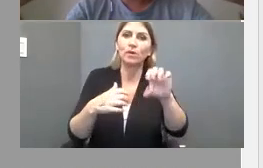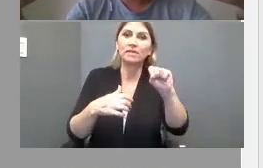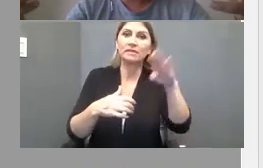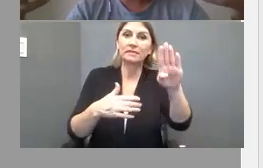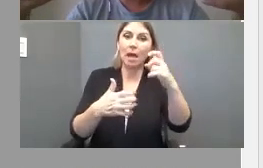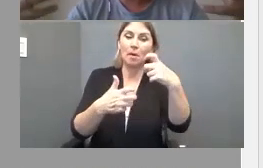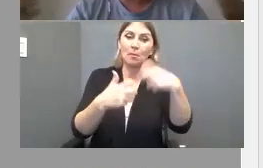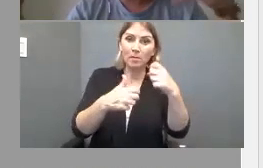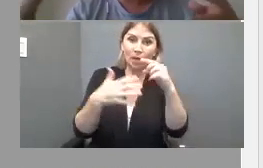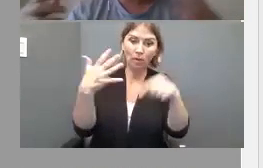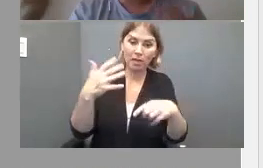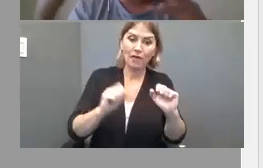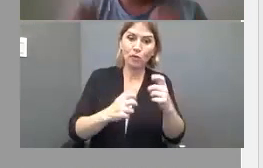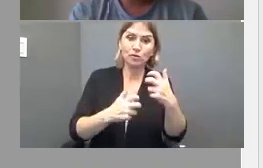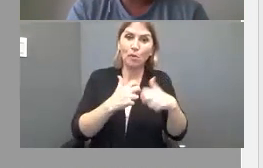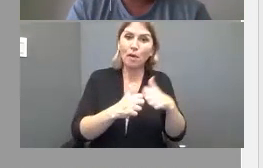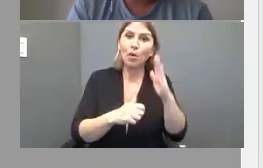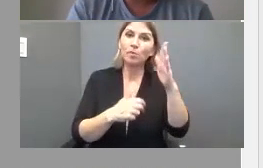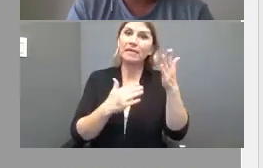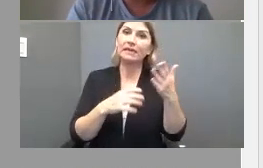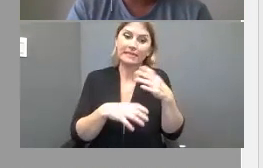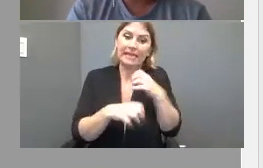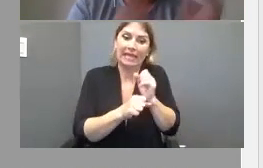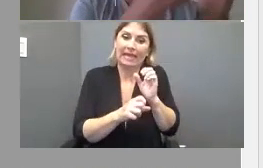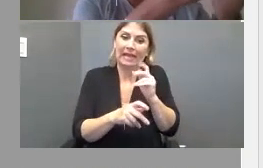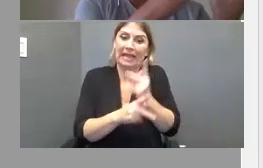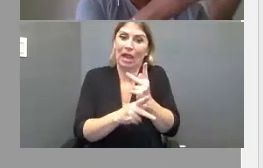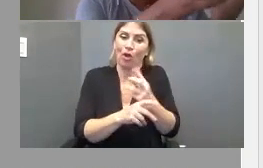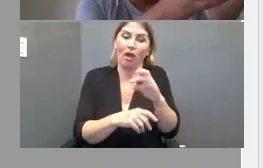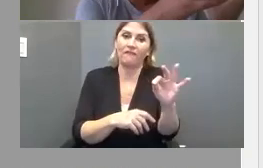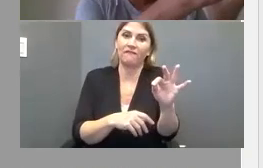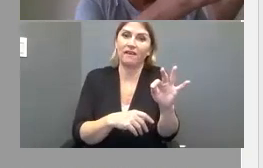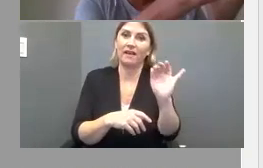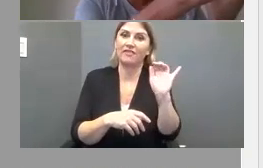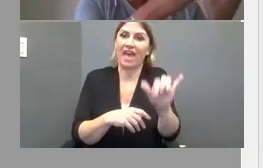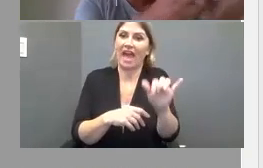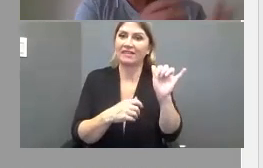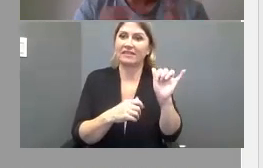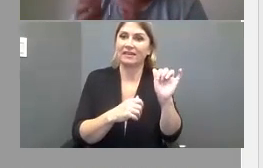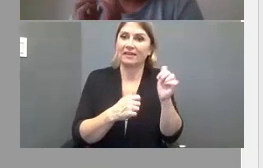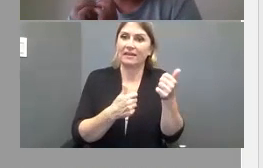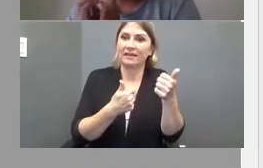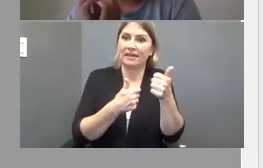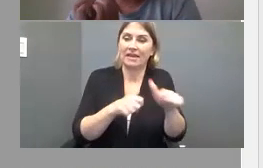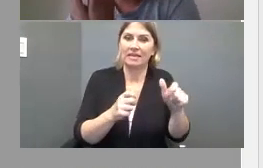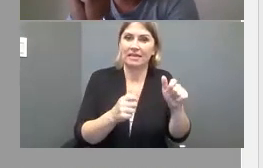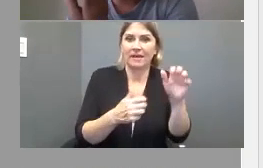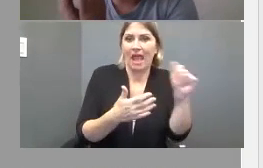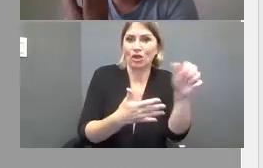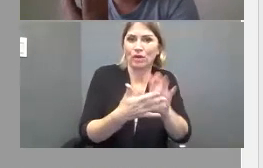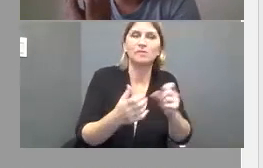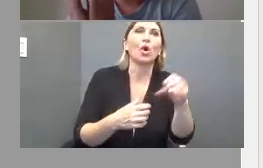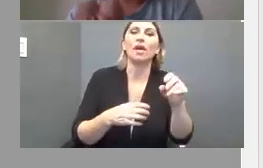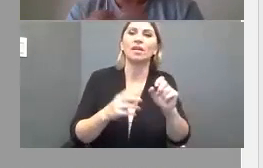smaller sub problems are going to take care of the heavy load of that entire algorithm, and you are just bothered about